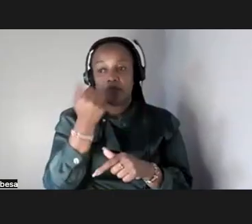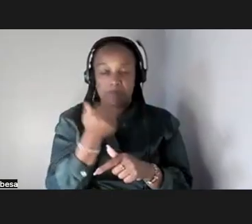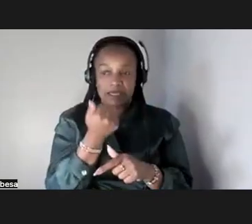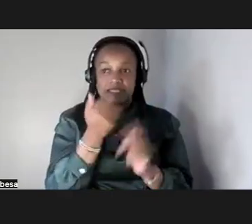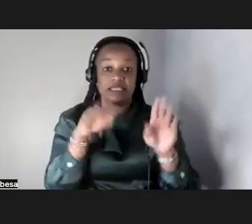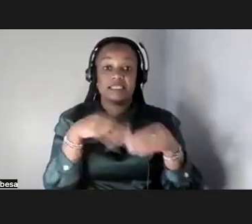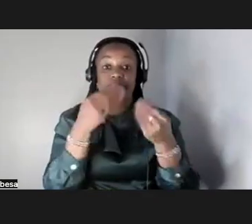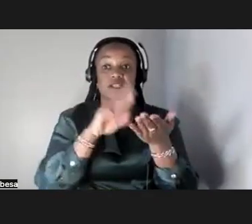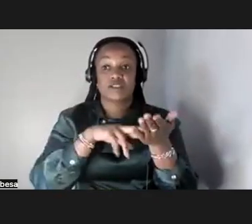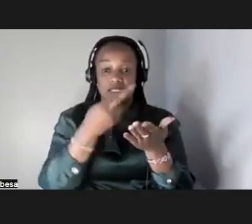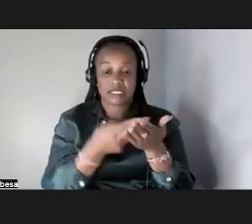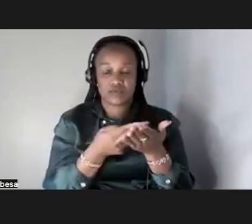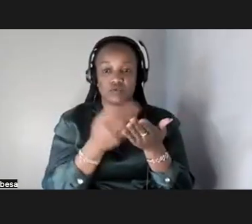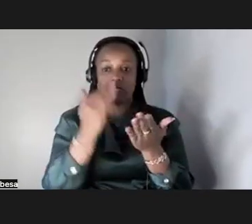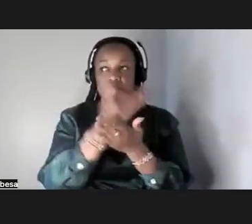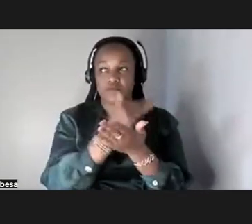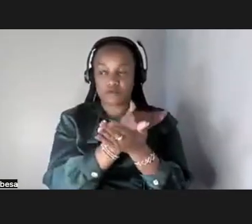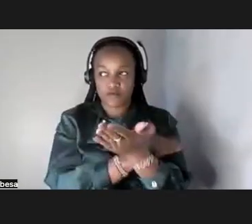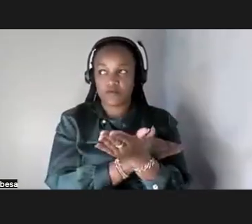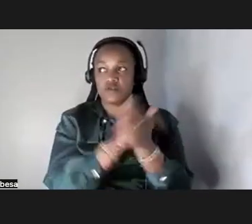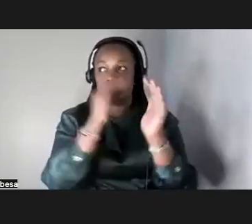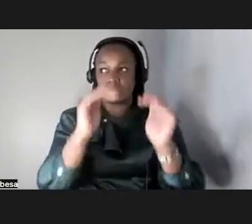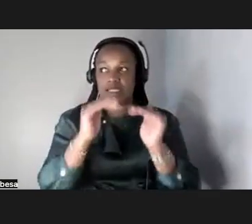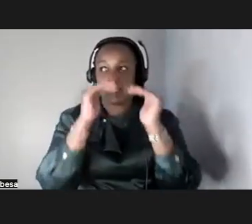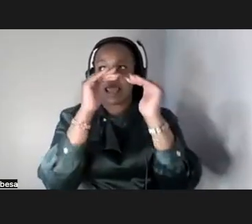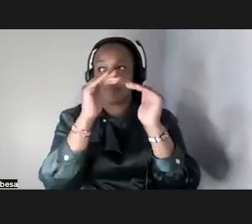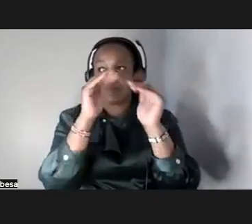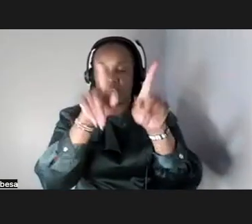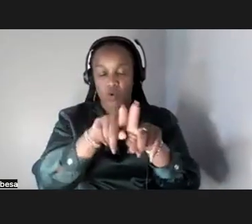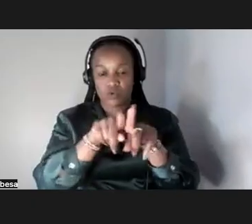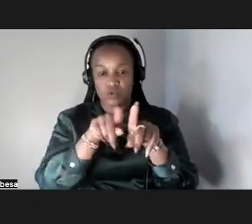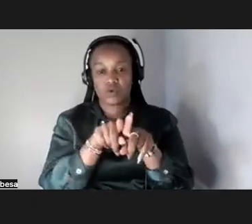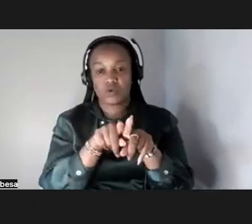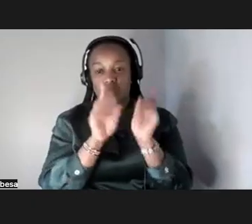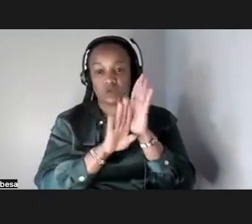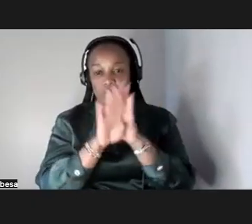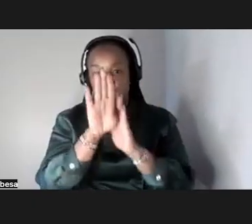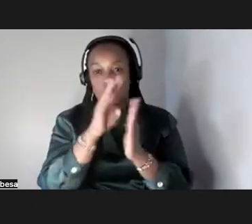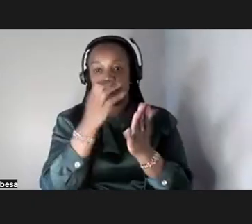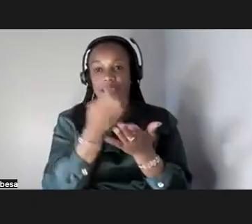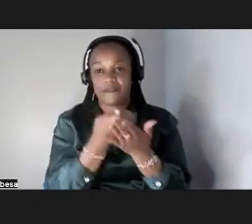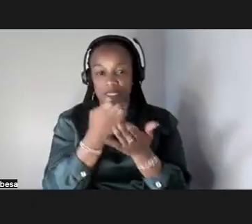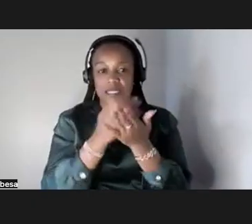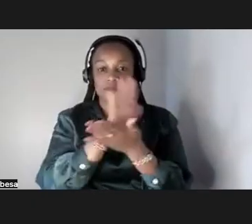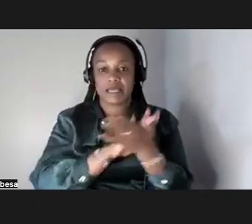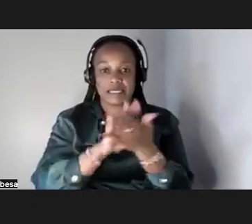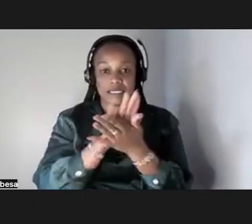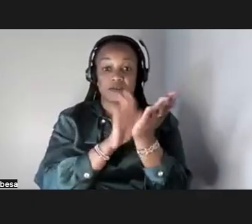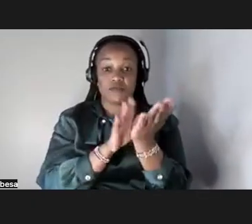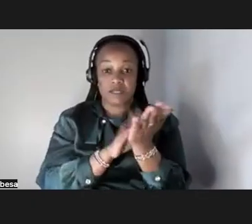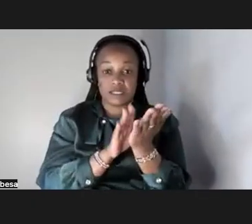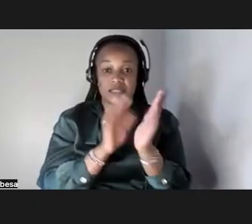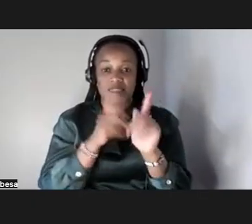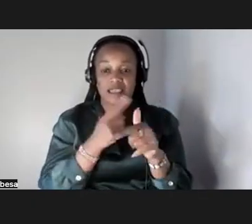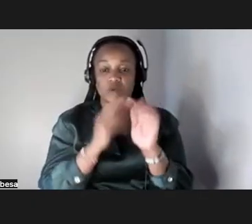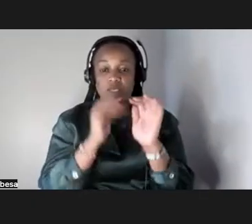improve, to scale up, and to develop evidence-based recommendations that we can then bring again